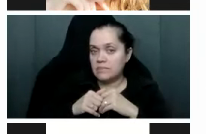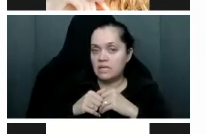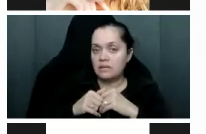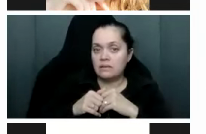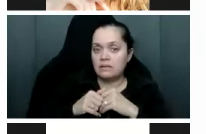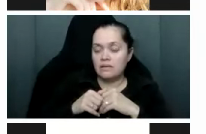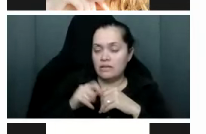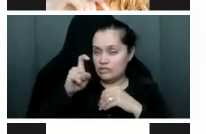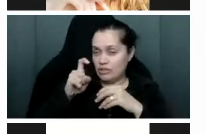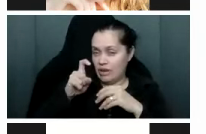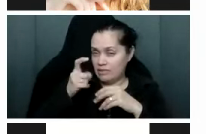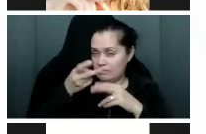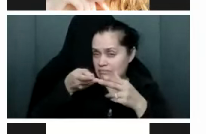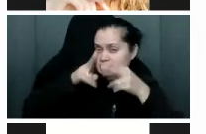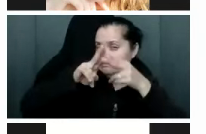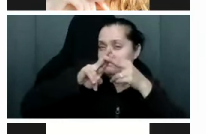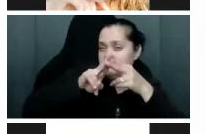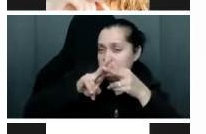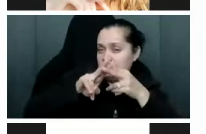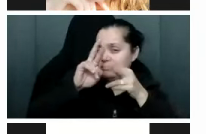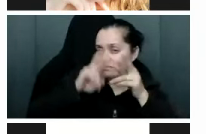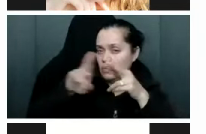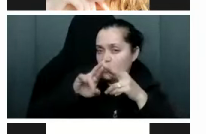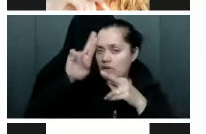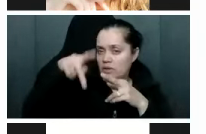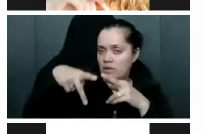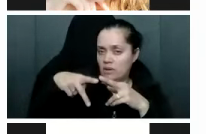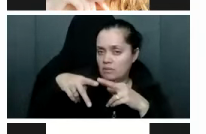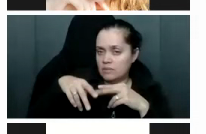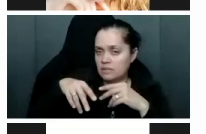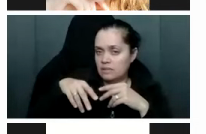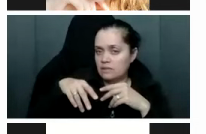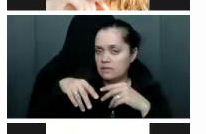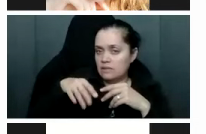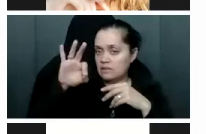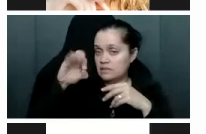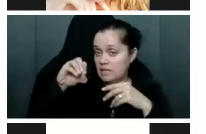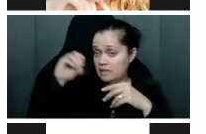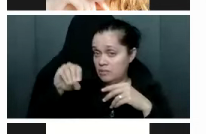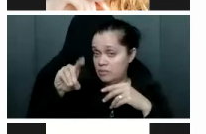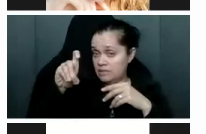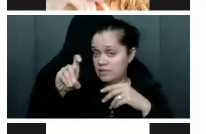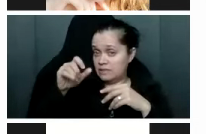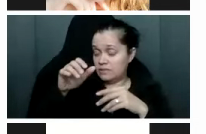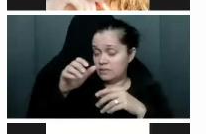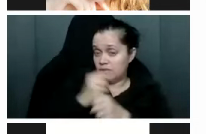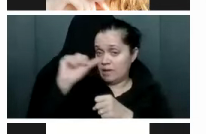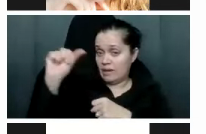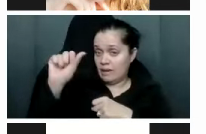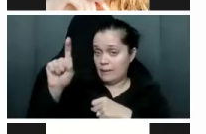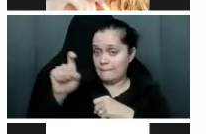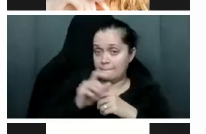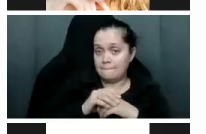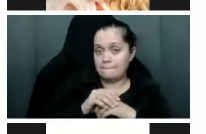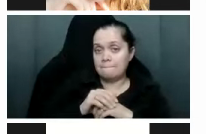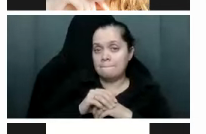Should I then round you up to 90% so you get an A?